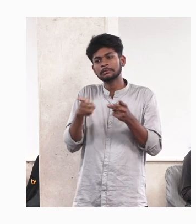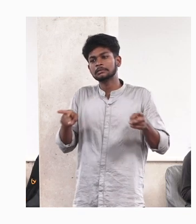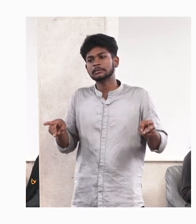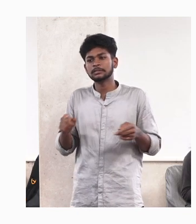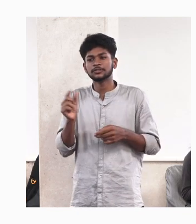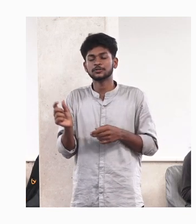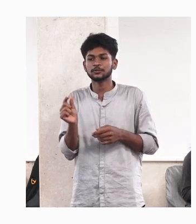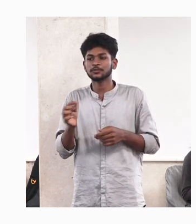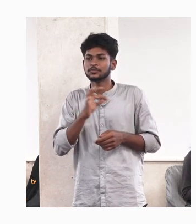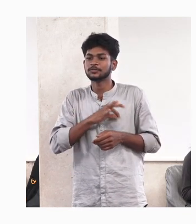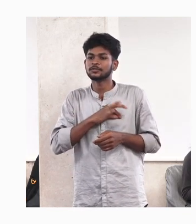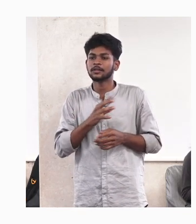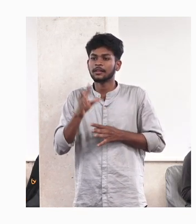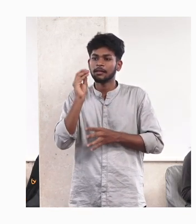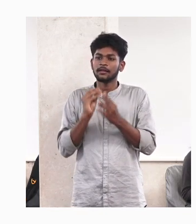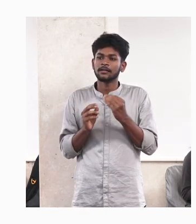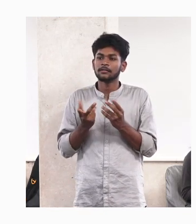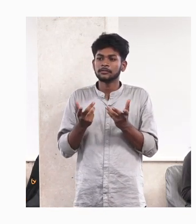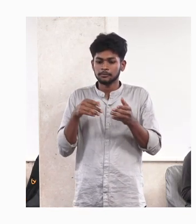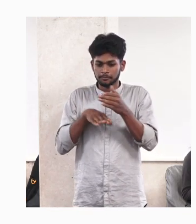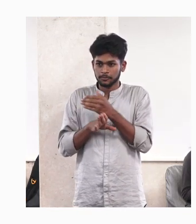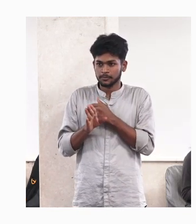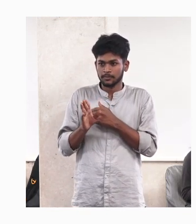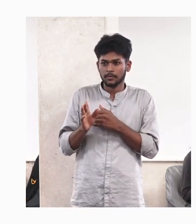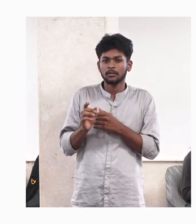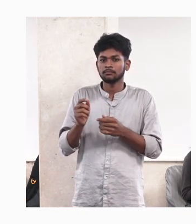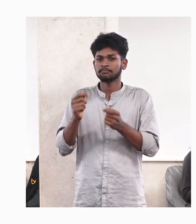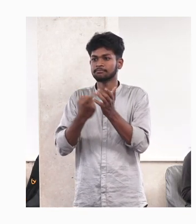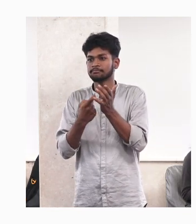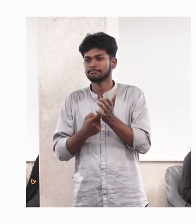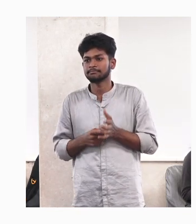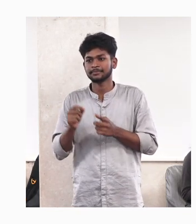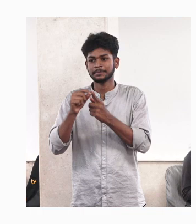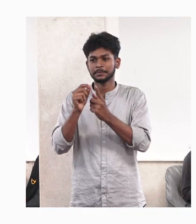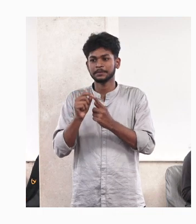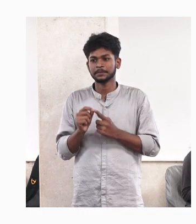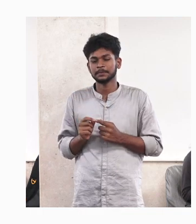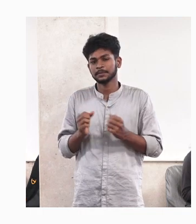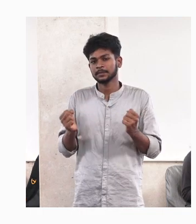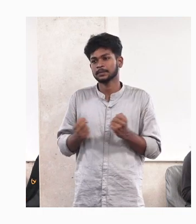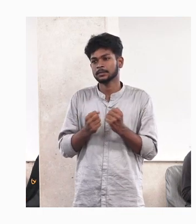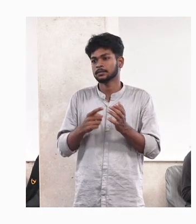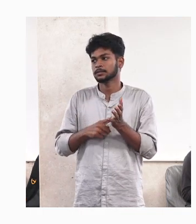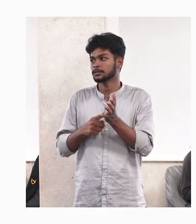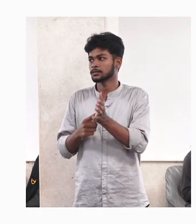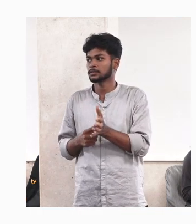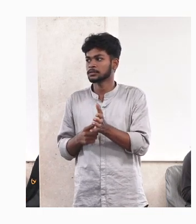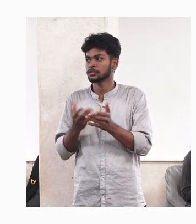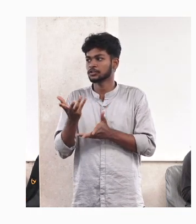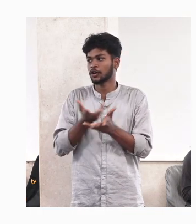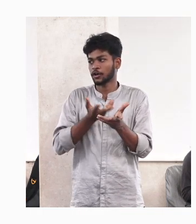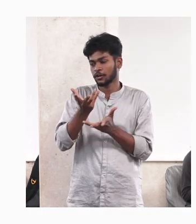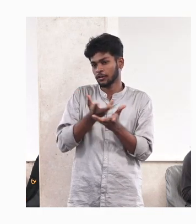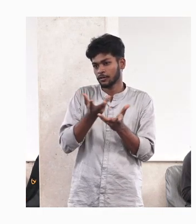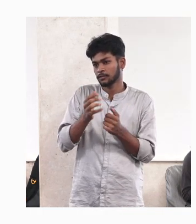useful to learn were the last 2 principles, tolerance of uncertainty and dialogue.